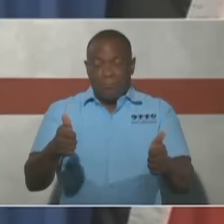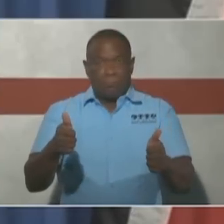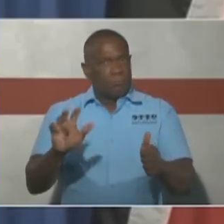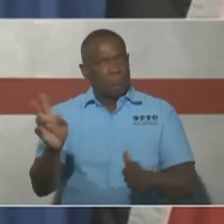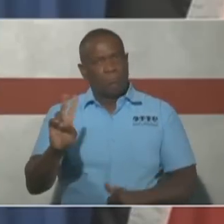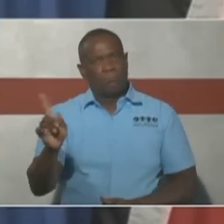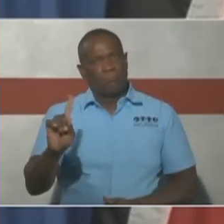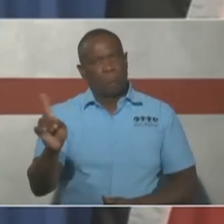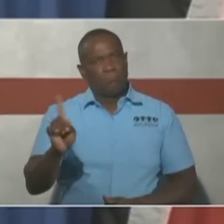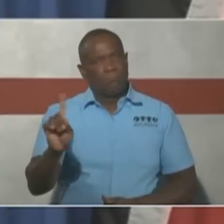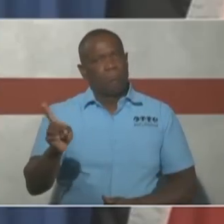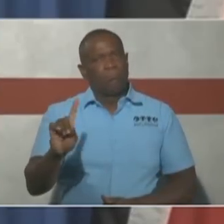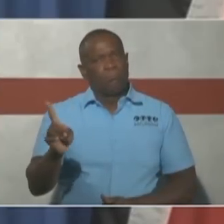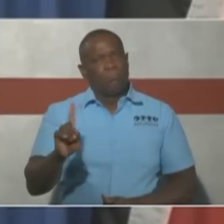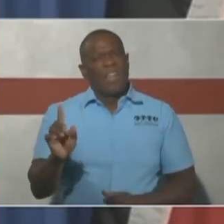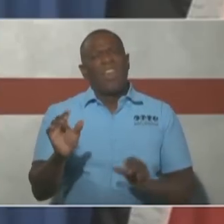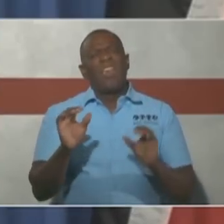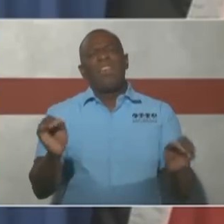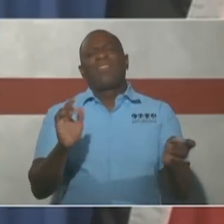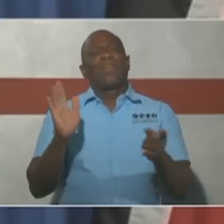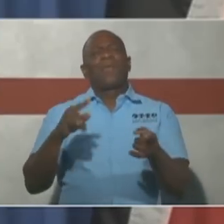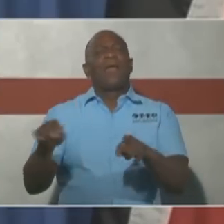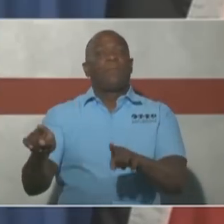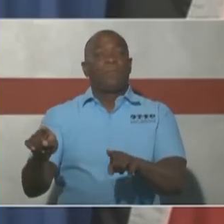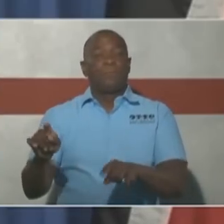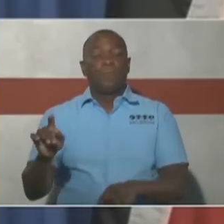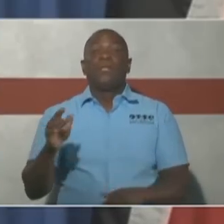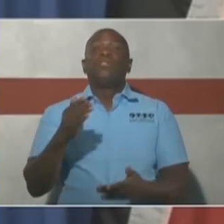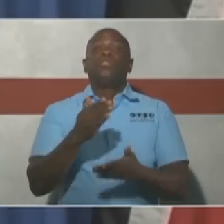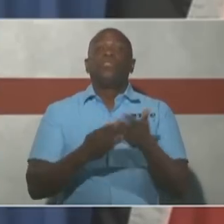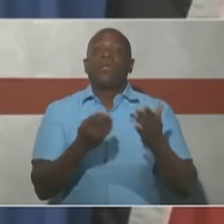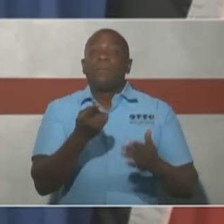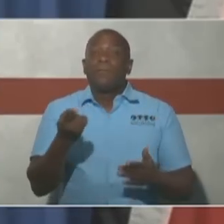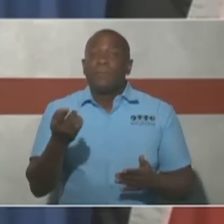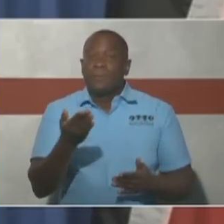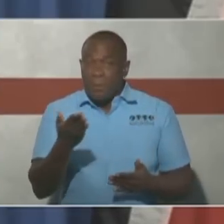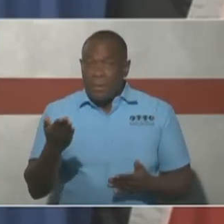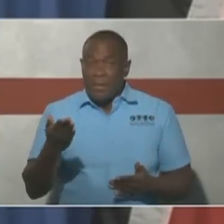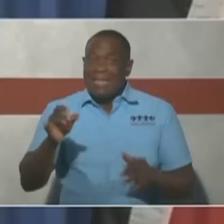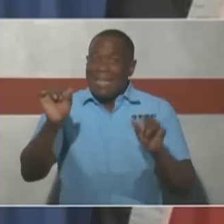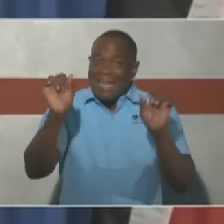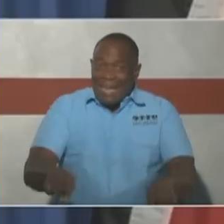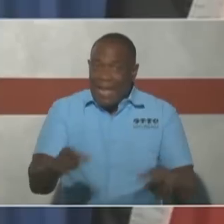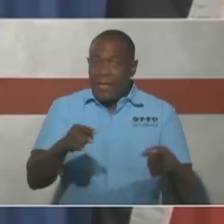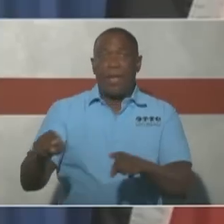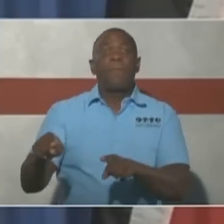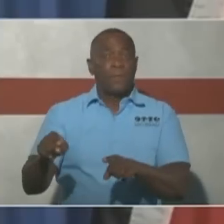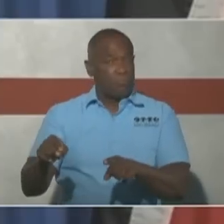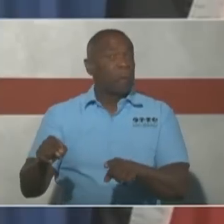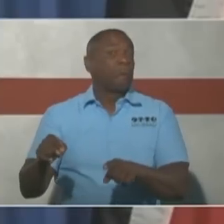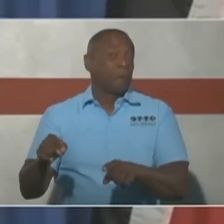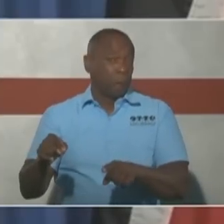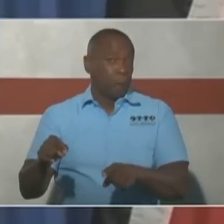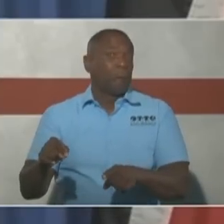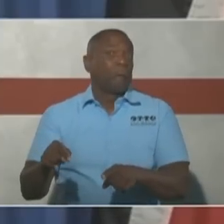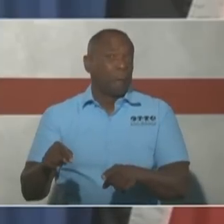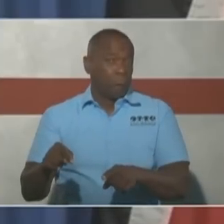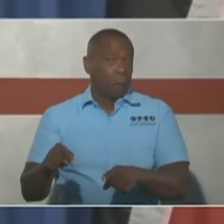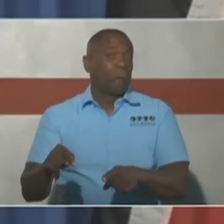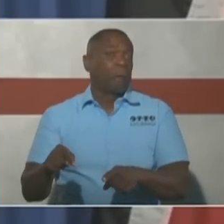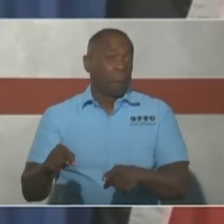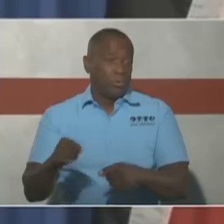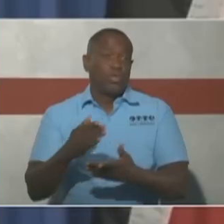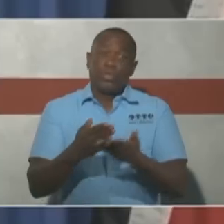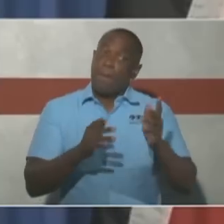to do is to, if we can't eliminate it, which is quite difficult, we try to ameliorate